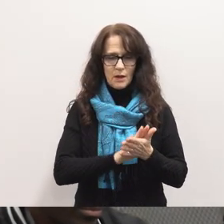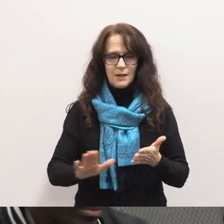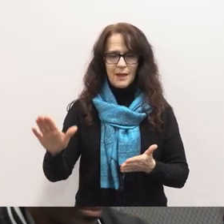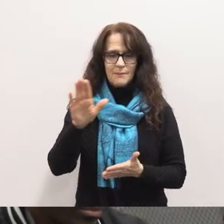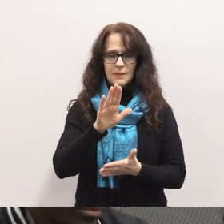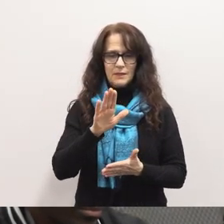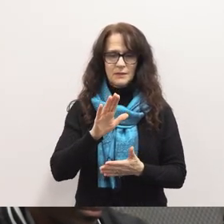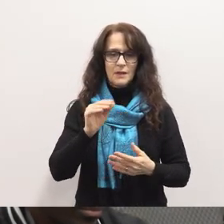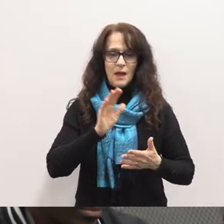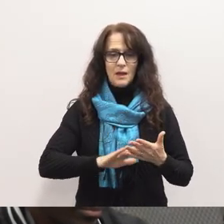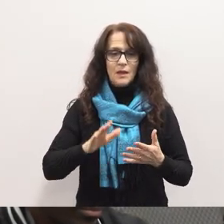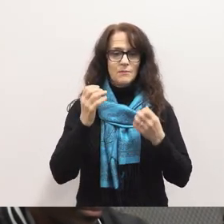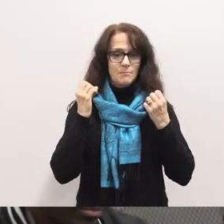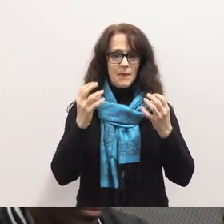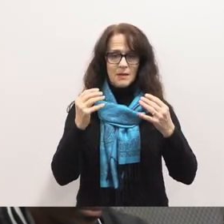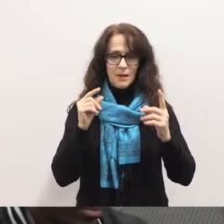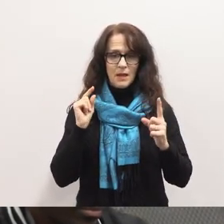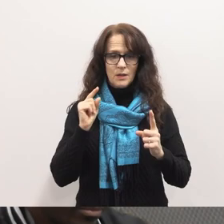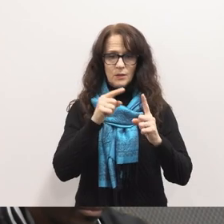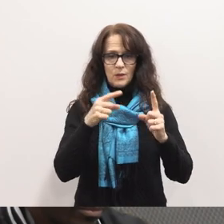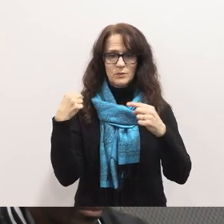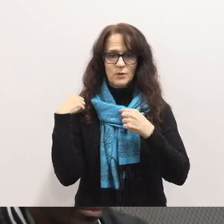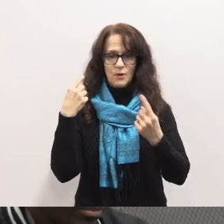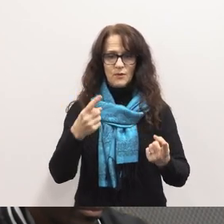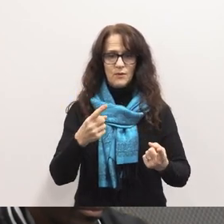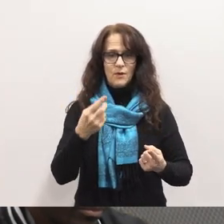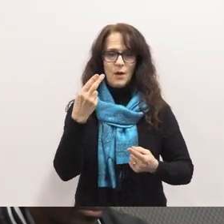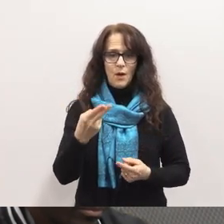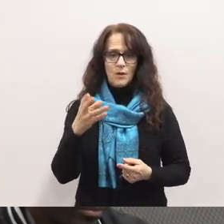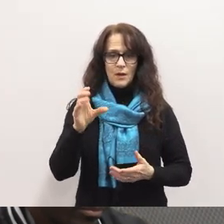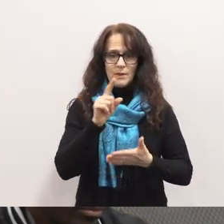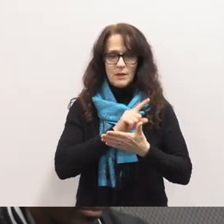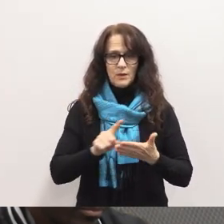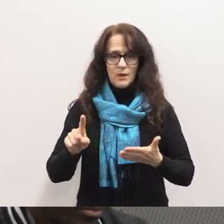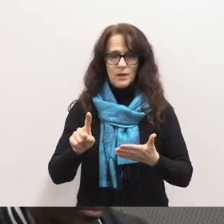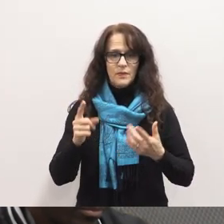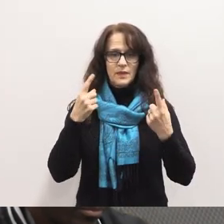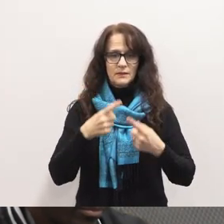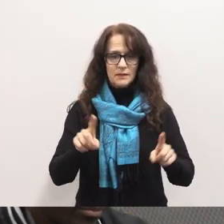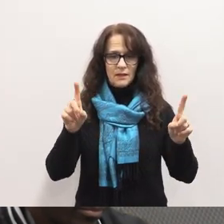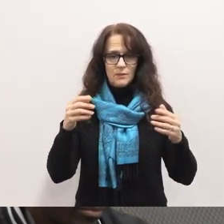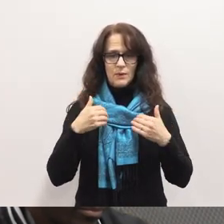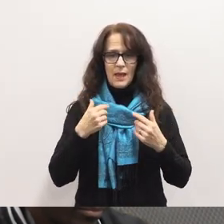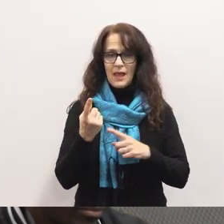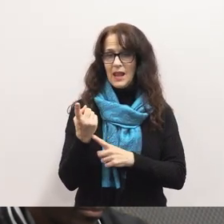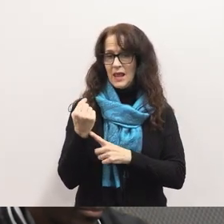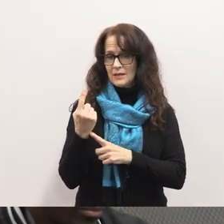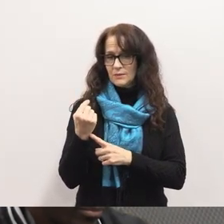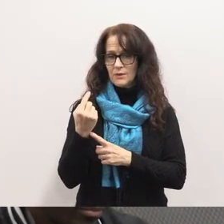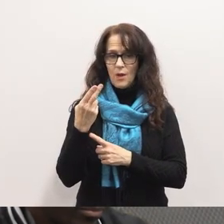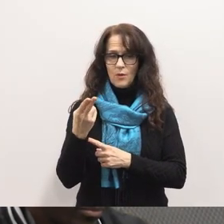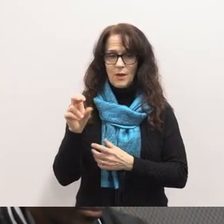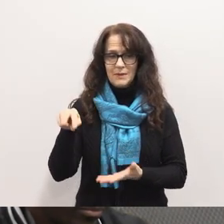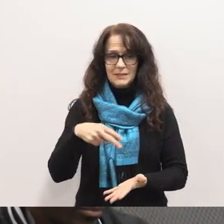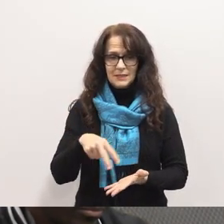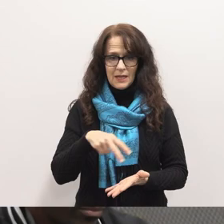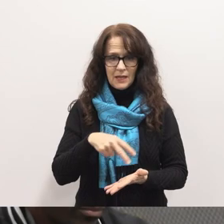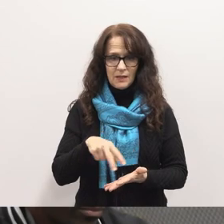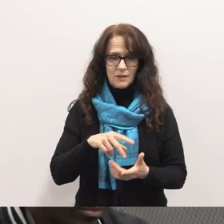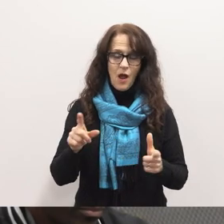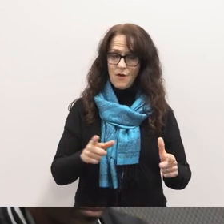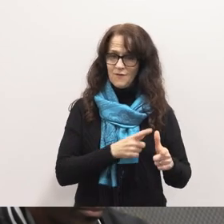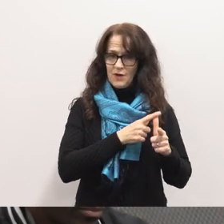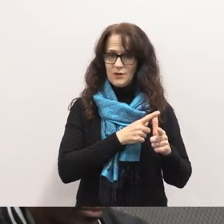have accomplished many goals so far, especially our homecoming week. Because of the success that we had last year with the homecoming dance being our